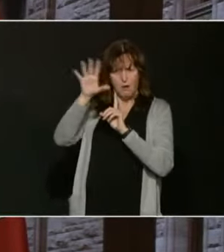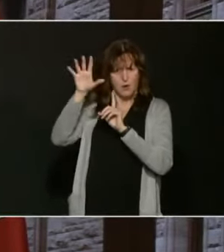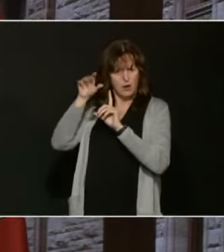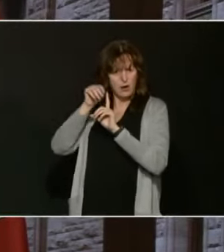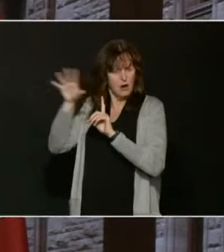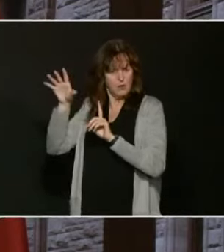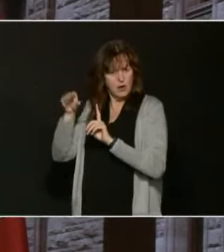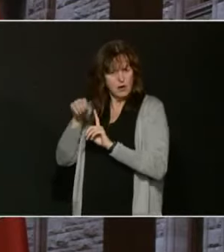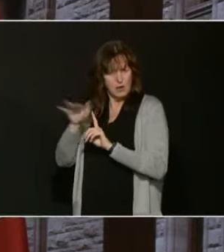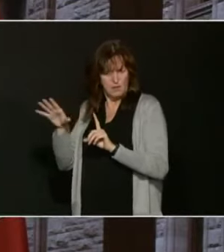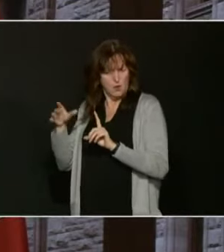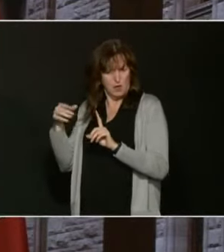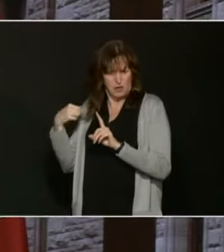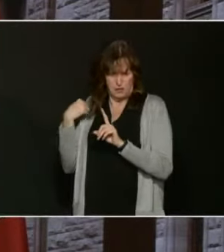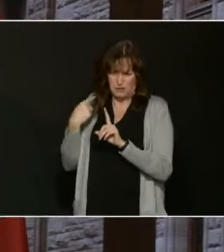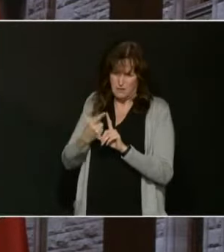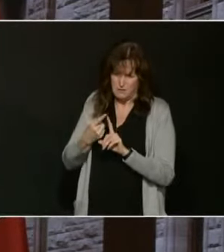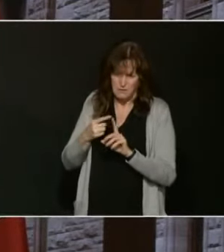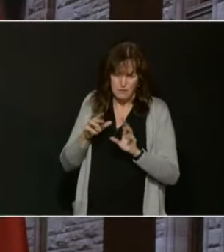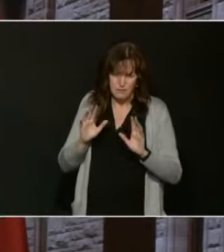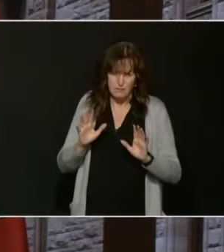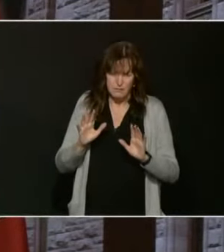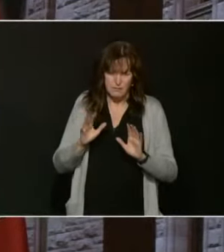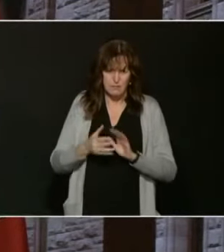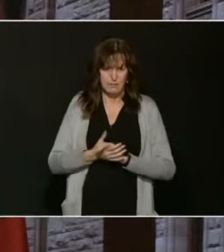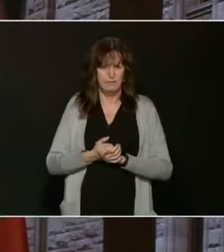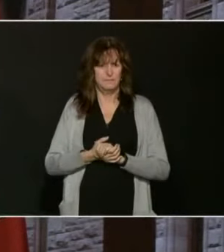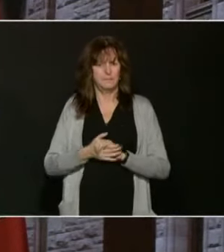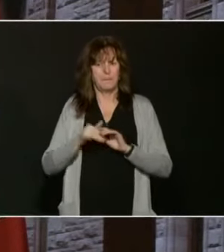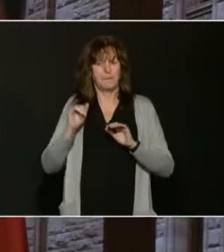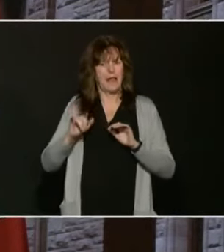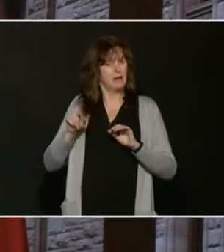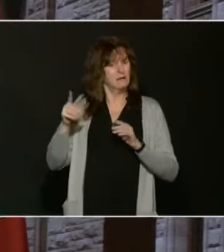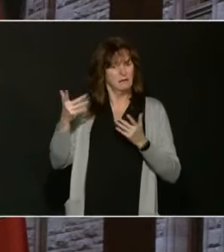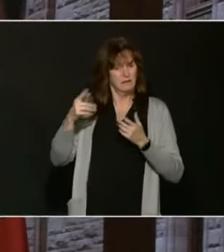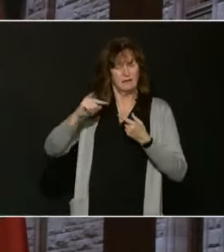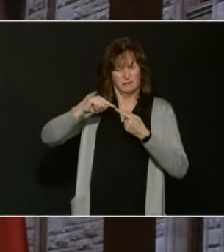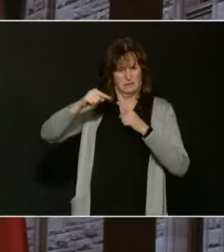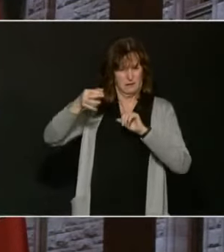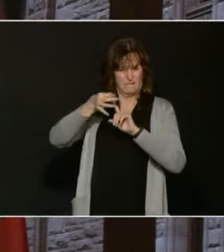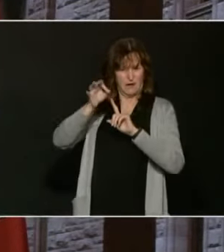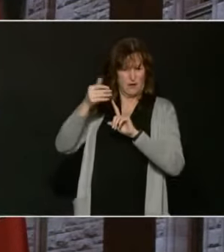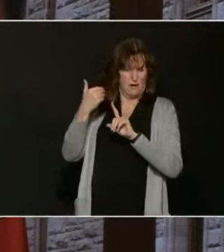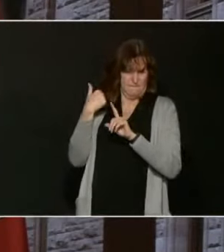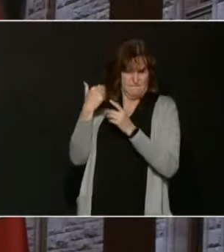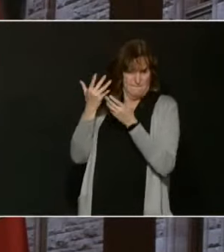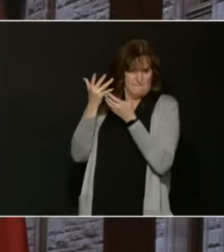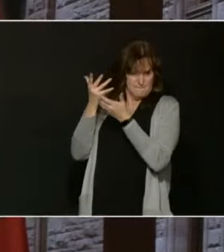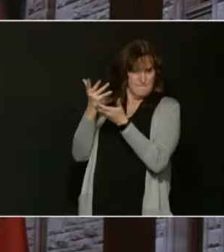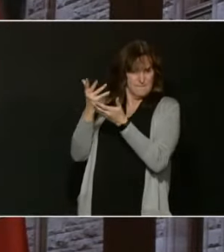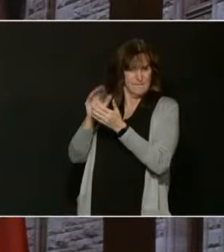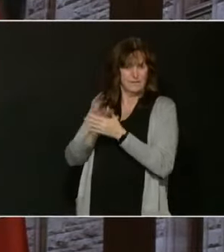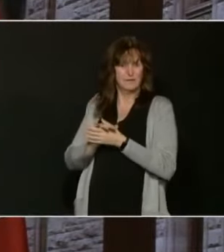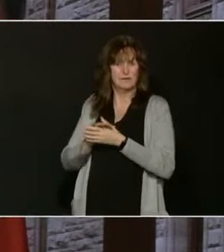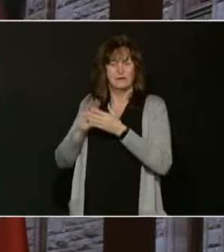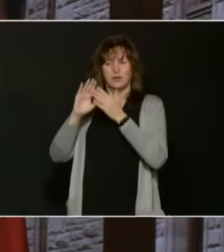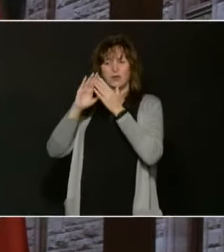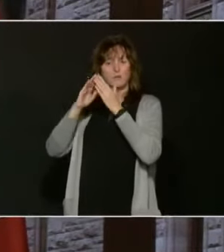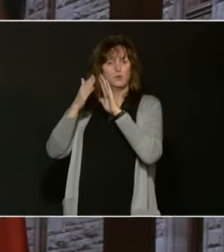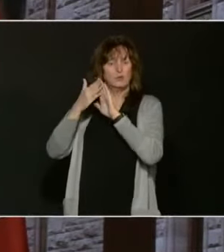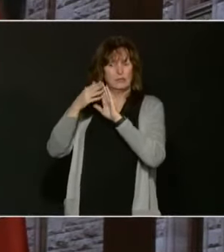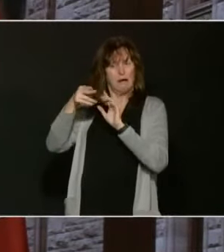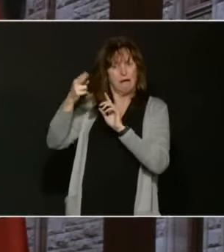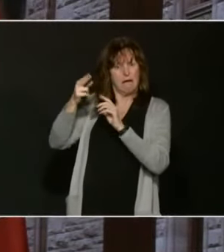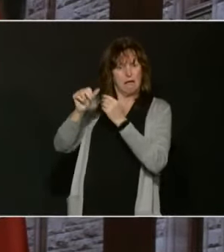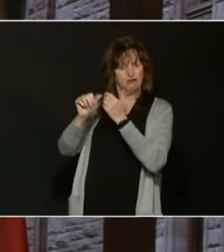including increasing transmission of variants of concern in high-risk areas within their community. It's a clear